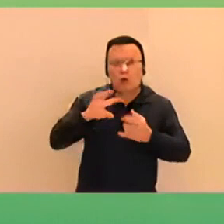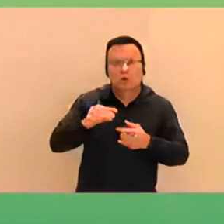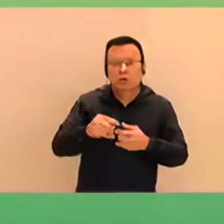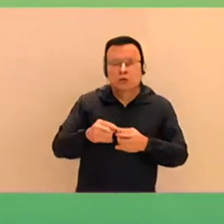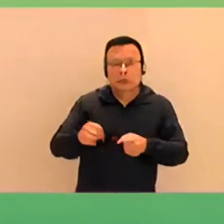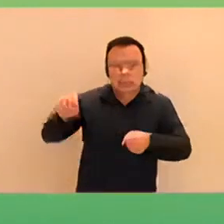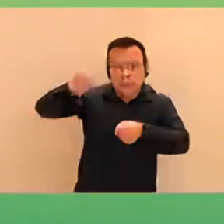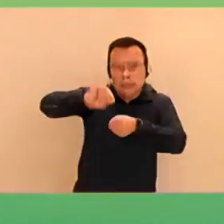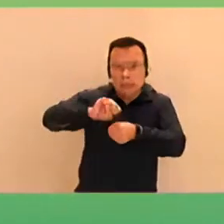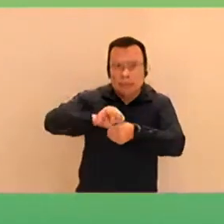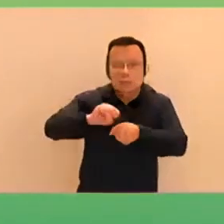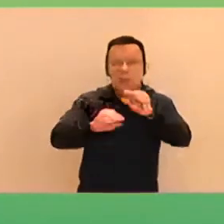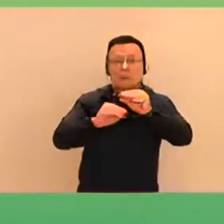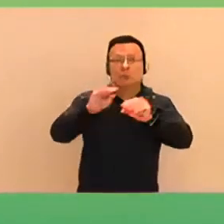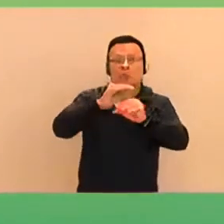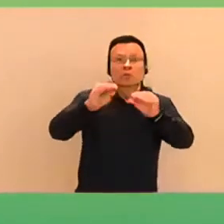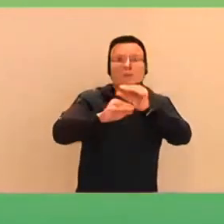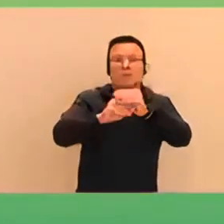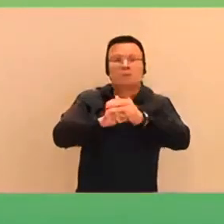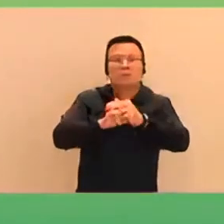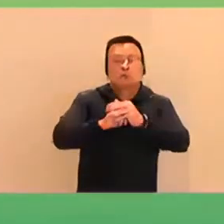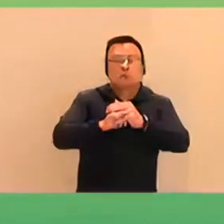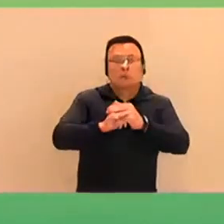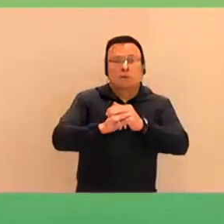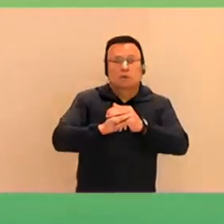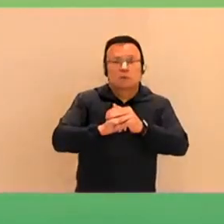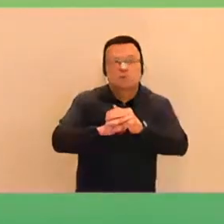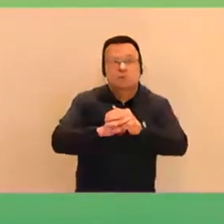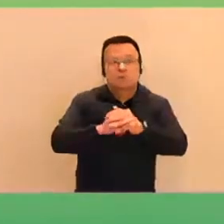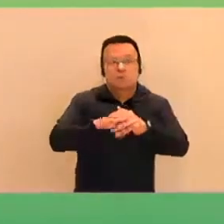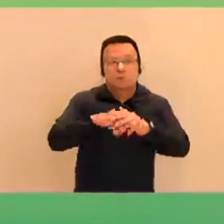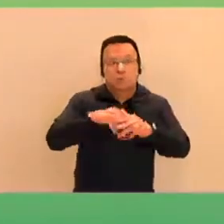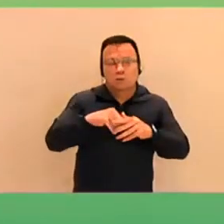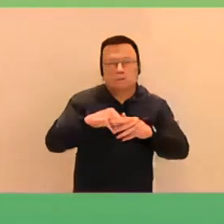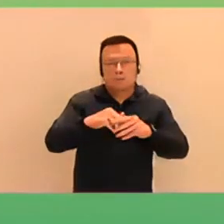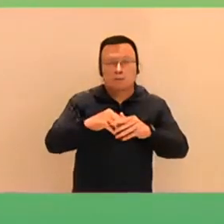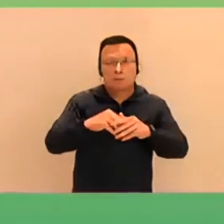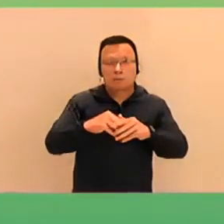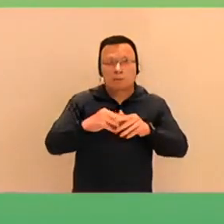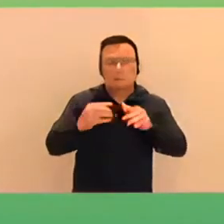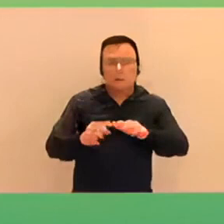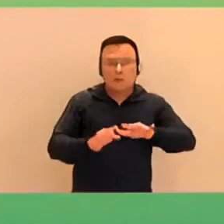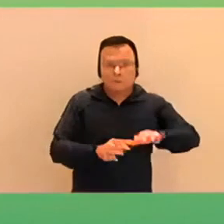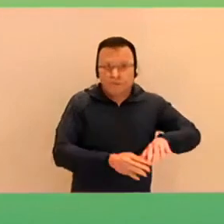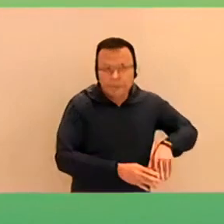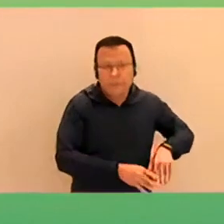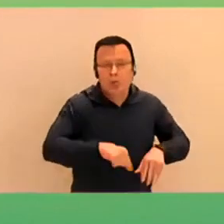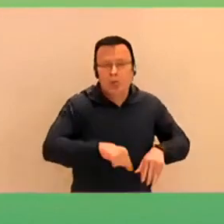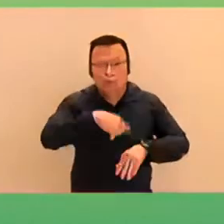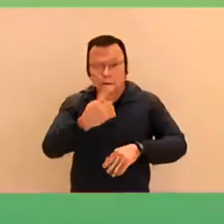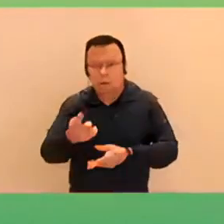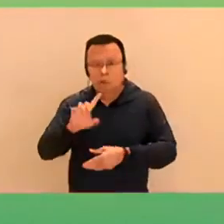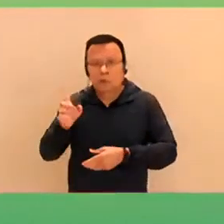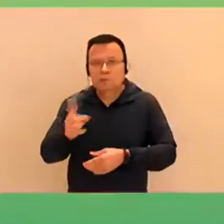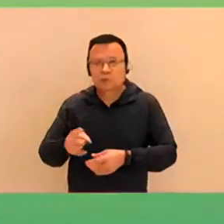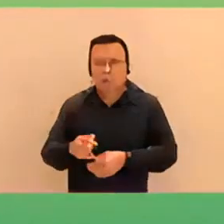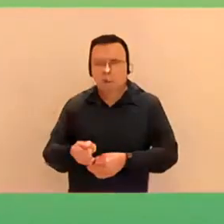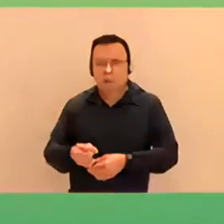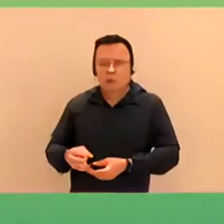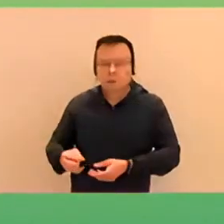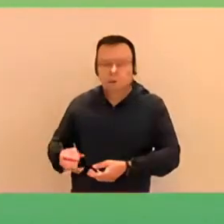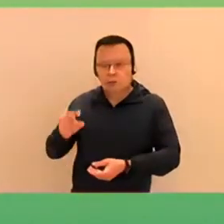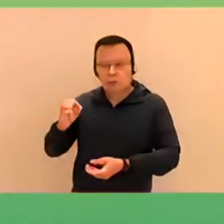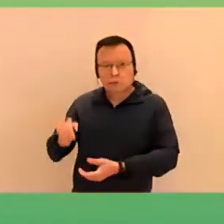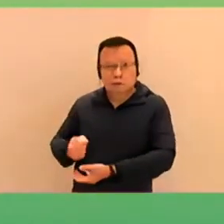So after retrocommissioning is something we do not need to have some kind of lot of investment to replace some hardware.